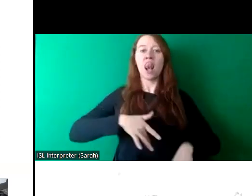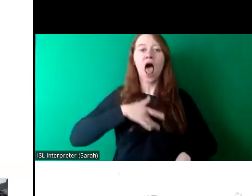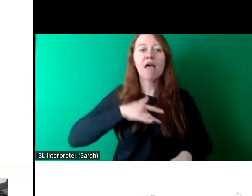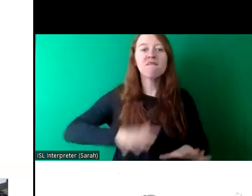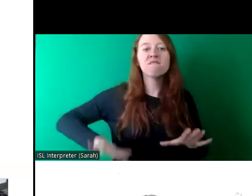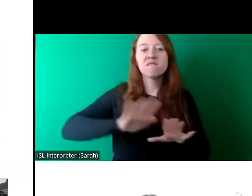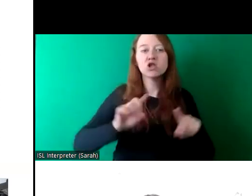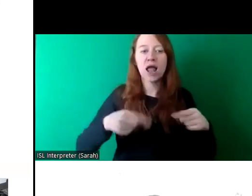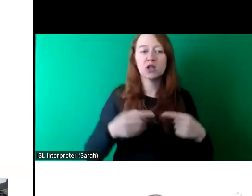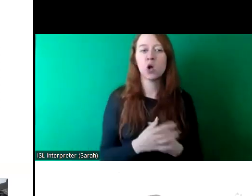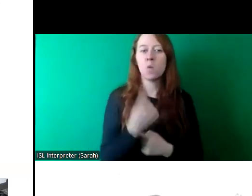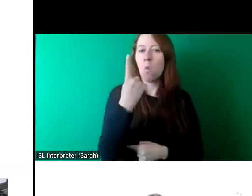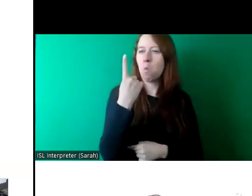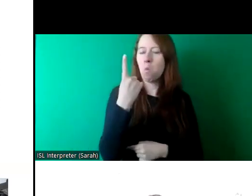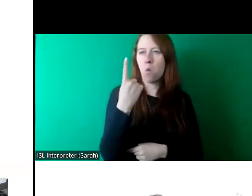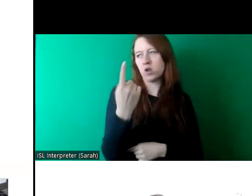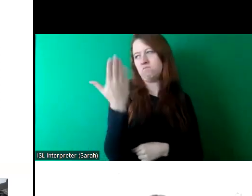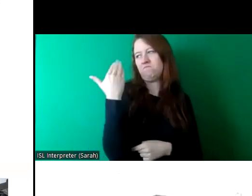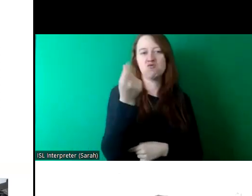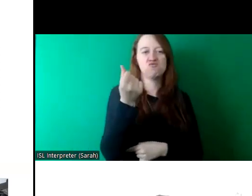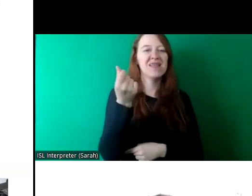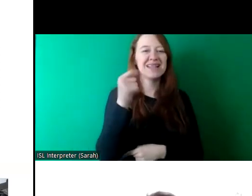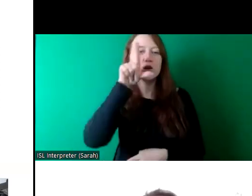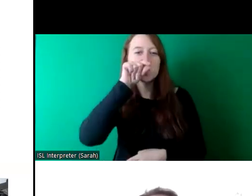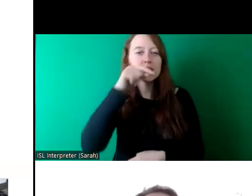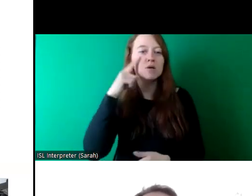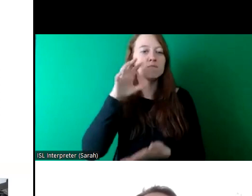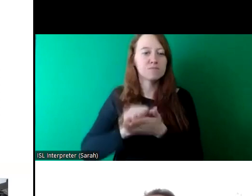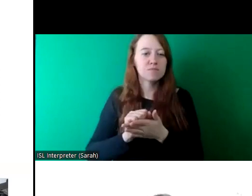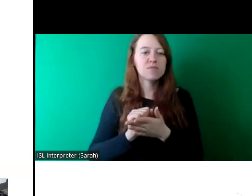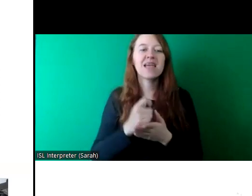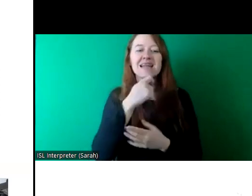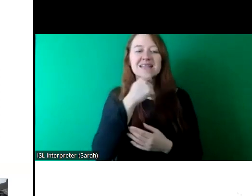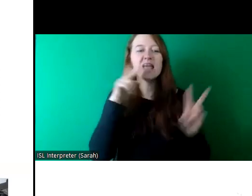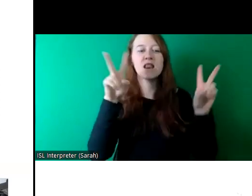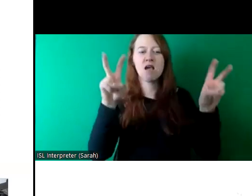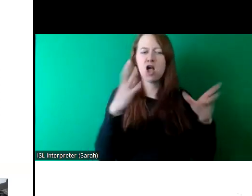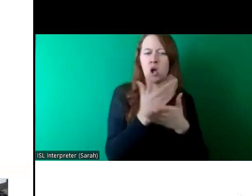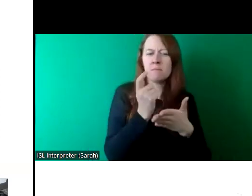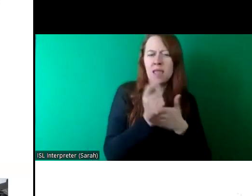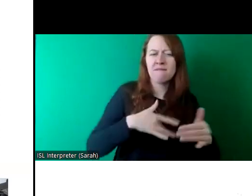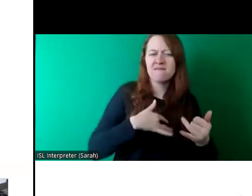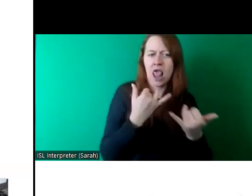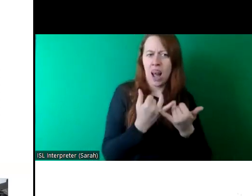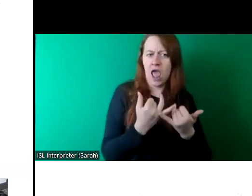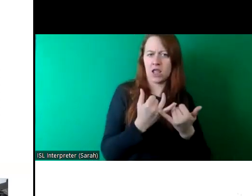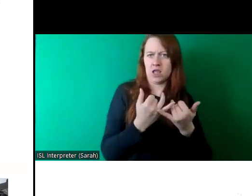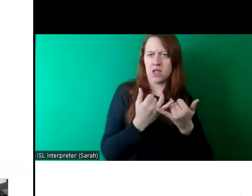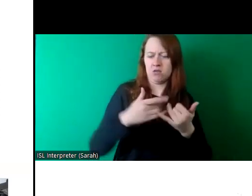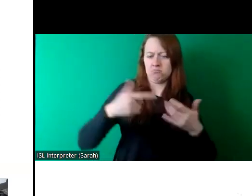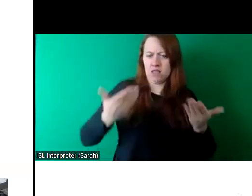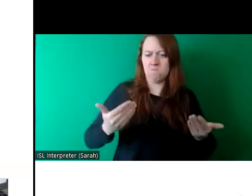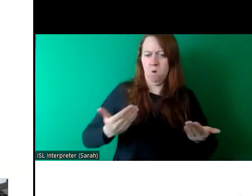Twitter feed, that sometimes it feels like we're living in kind of a disaster movie with multiple plot lines, be it around climate